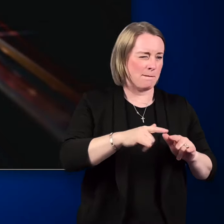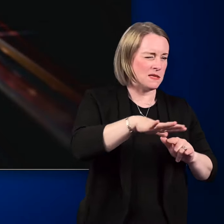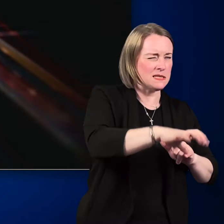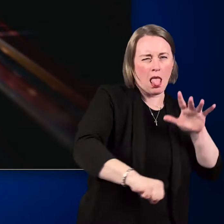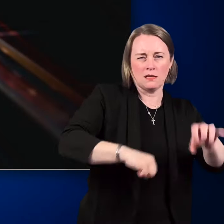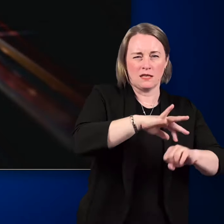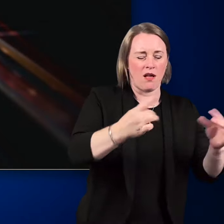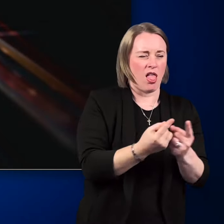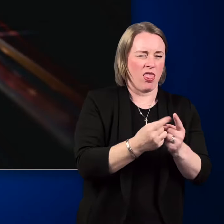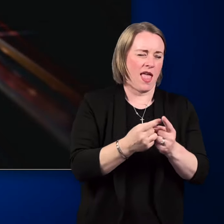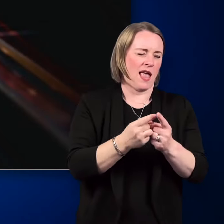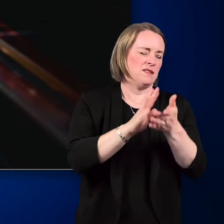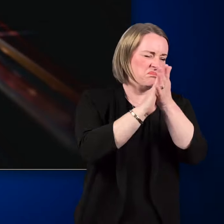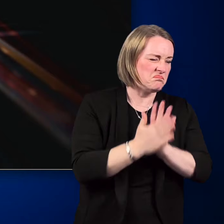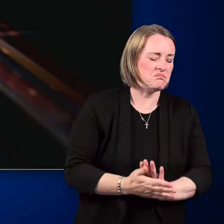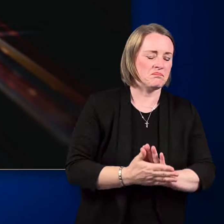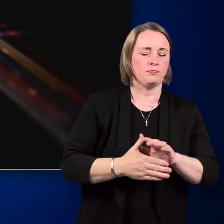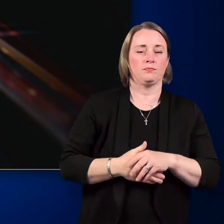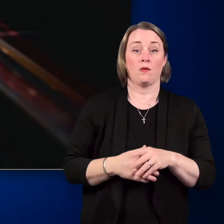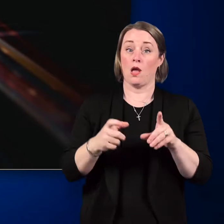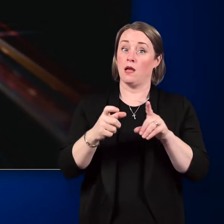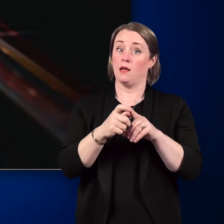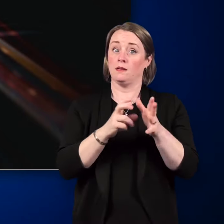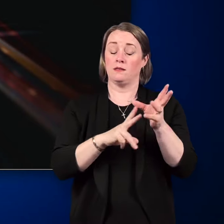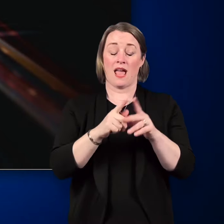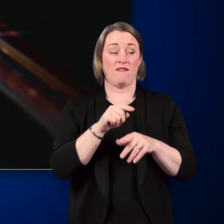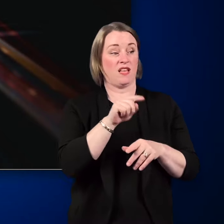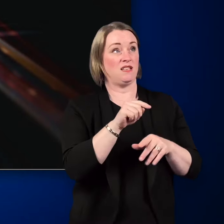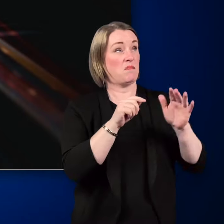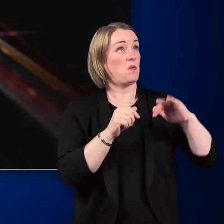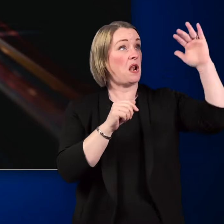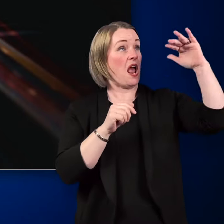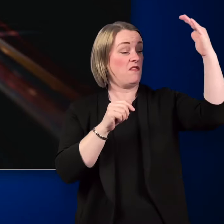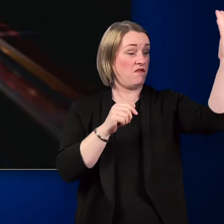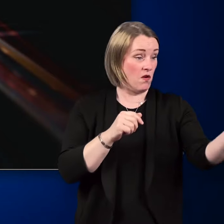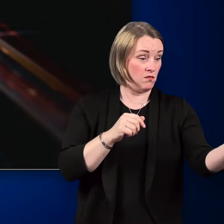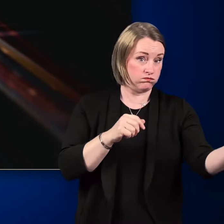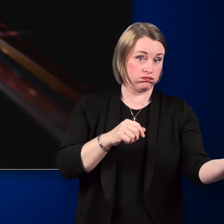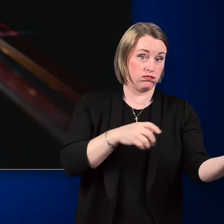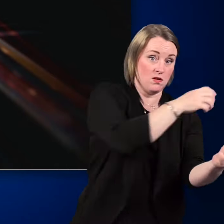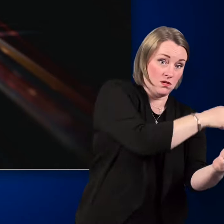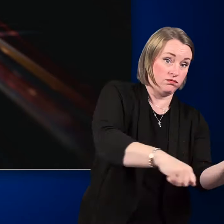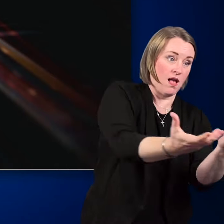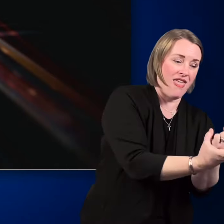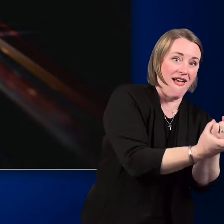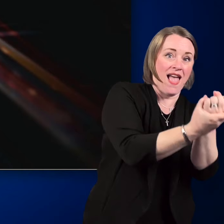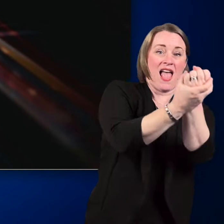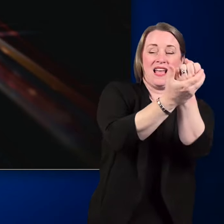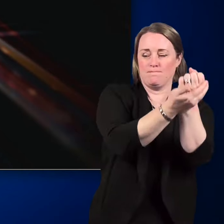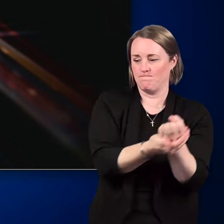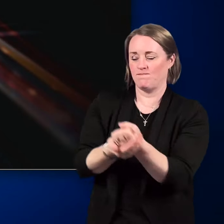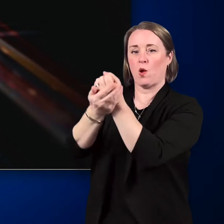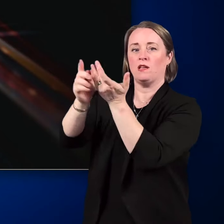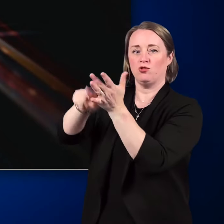And David took the Philistine's head and brought it to Jerusalem. He put the Philistine's weapons in his